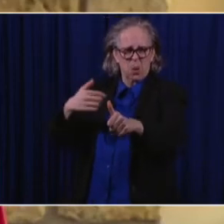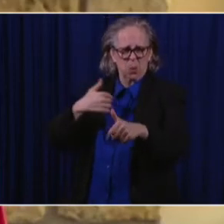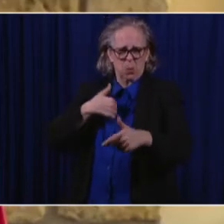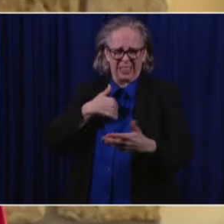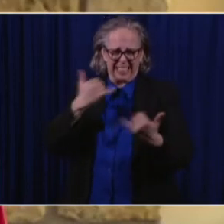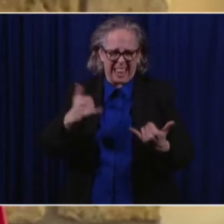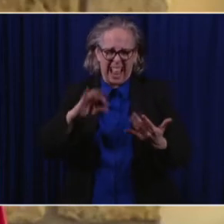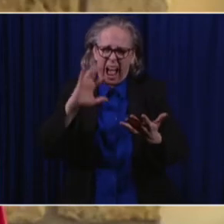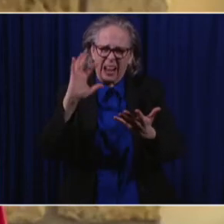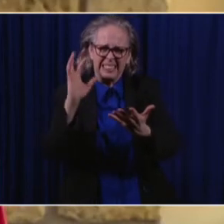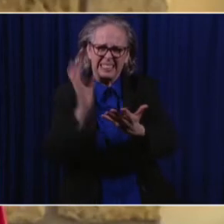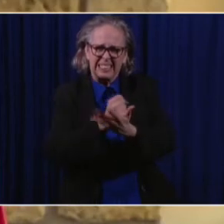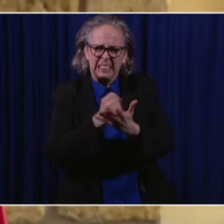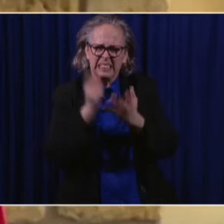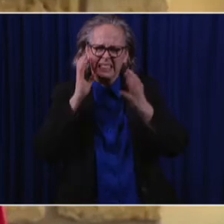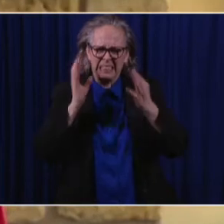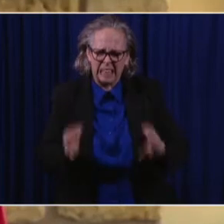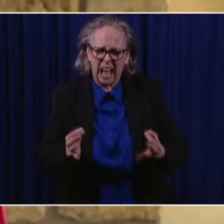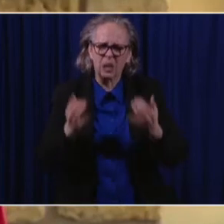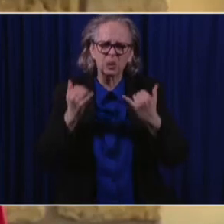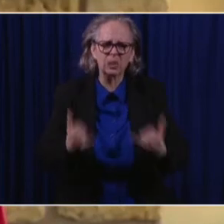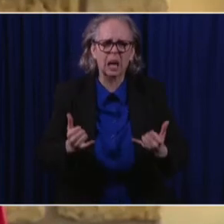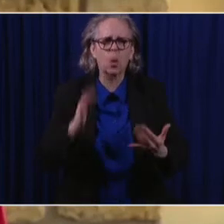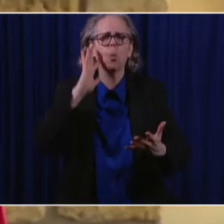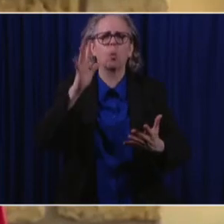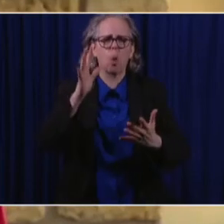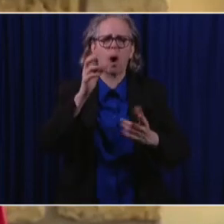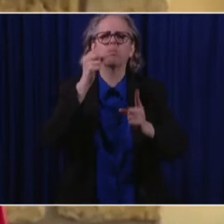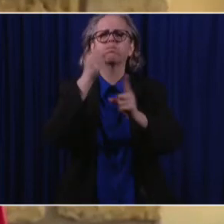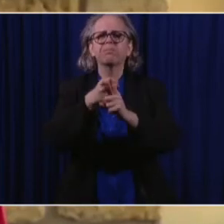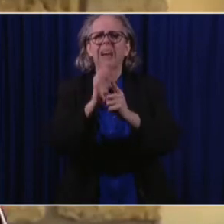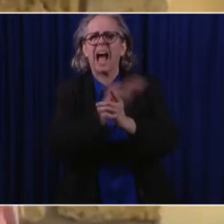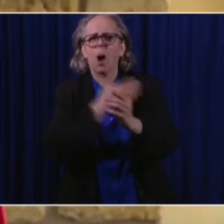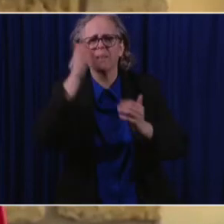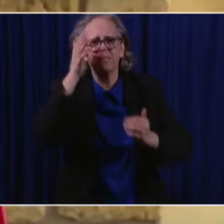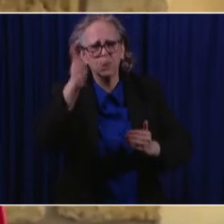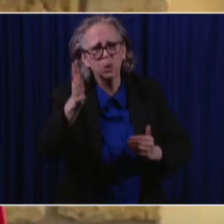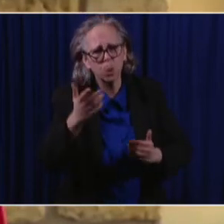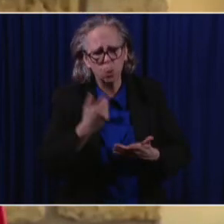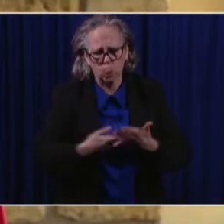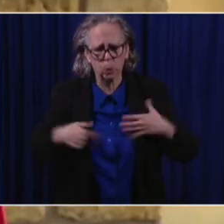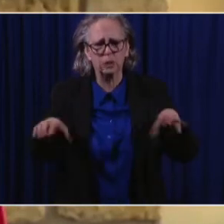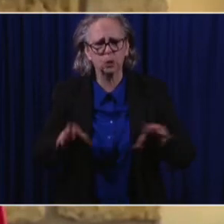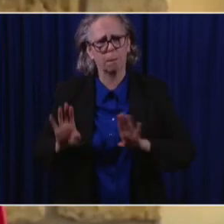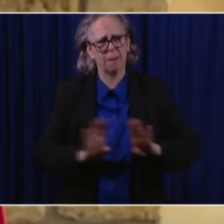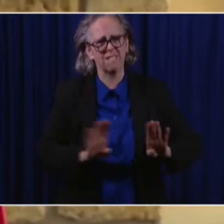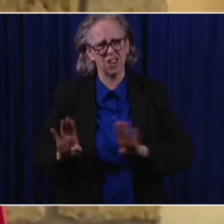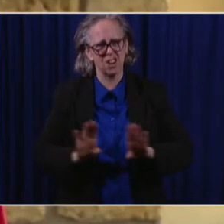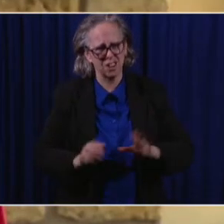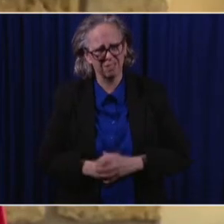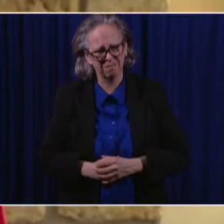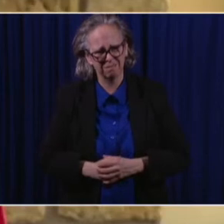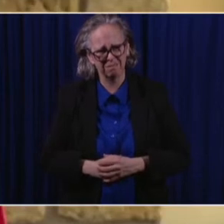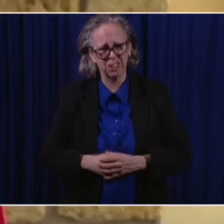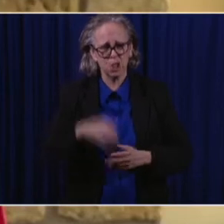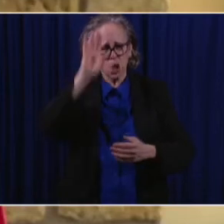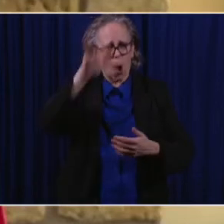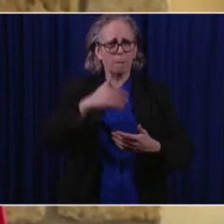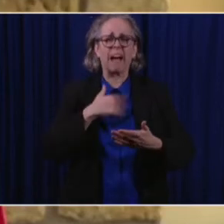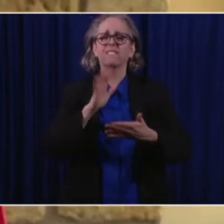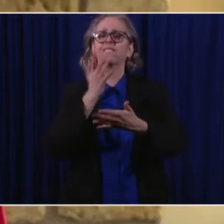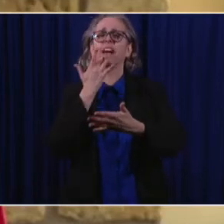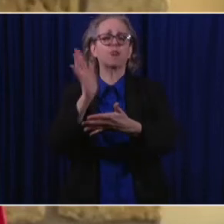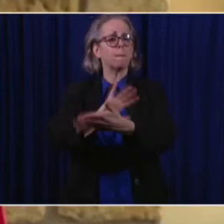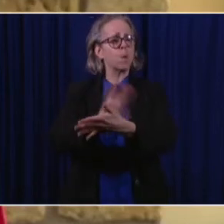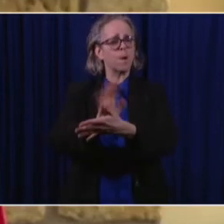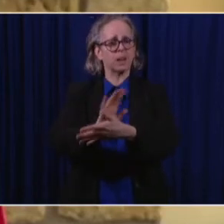I've said I'm a big fan of Back to the Future movies. You can have an alternative future. We can change it. We have the ability to do that.